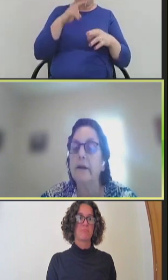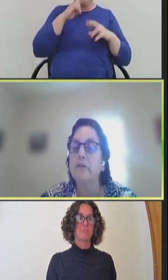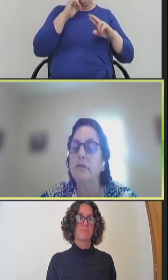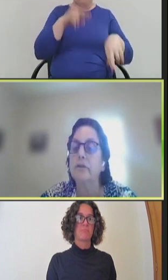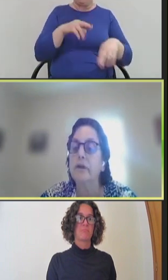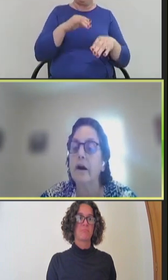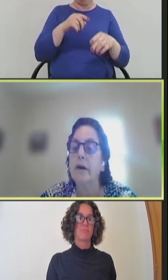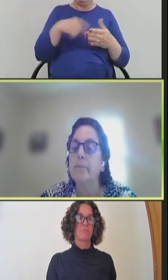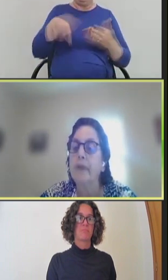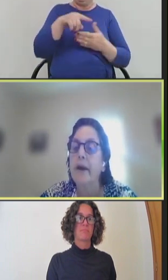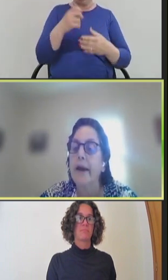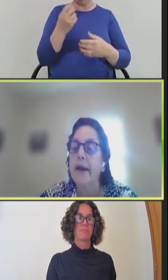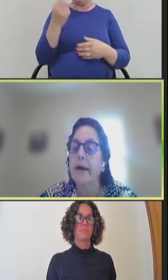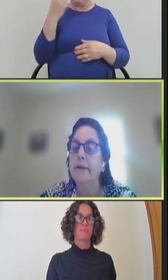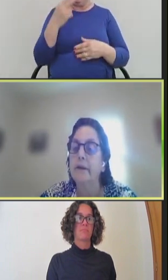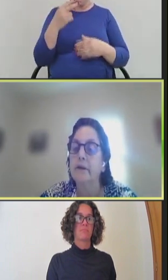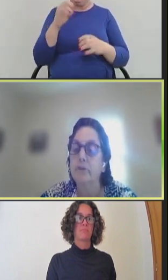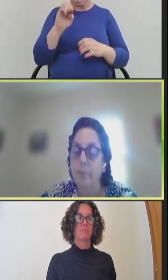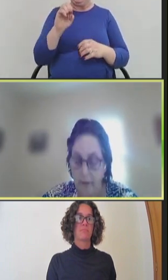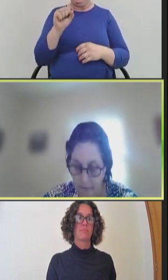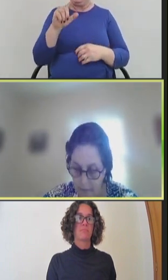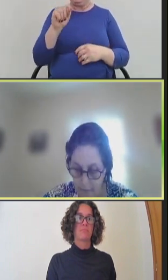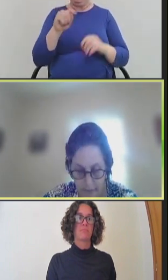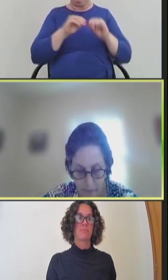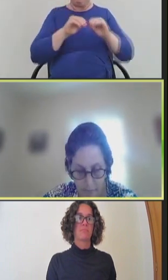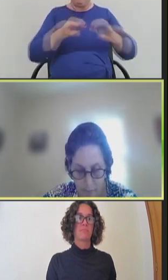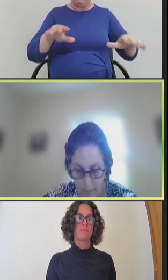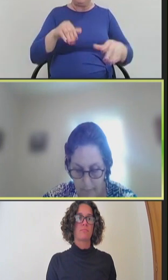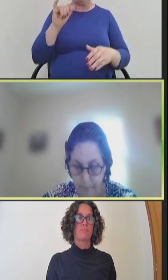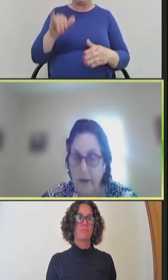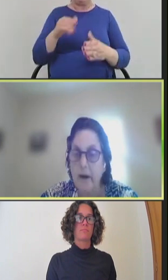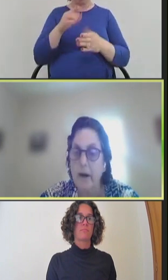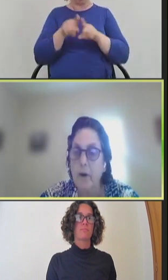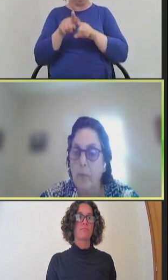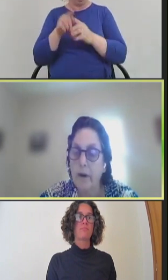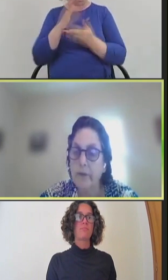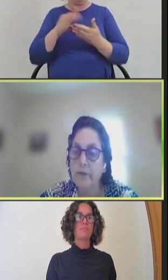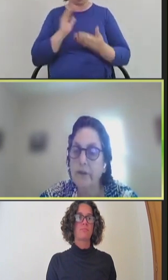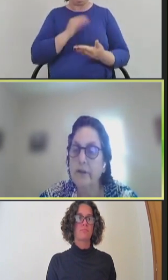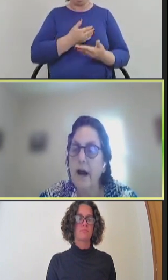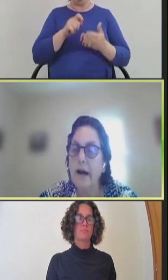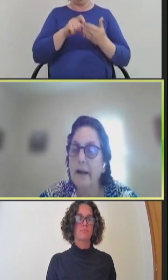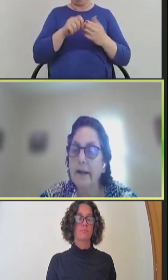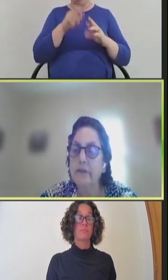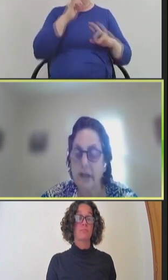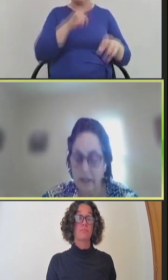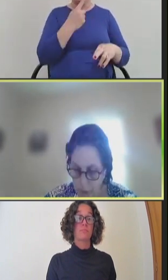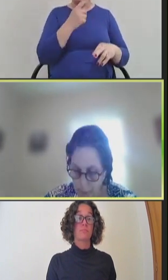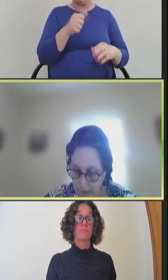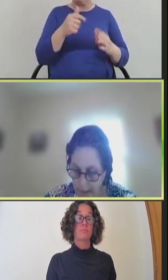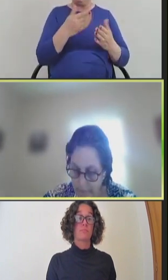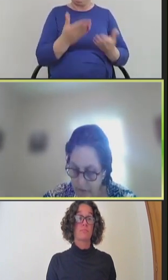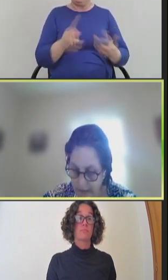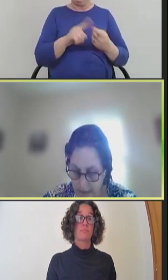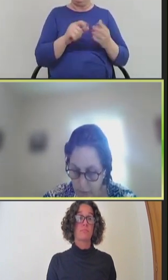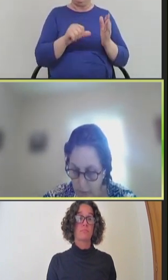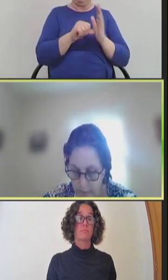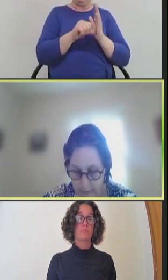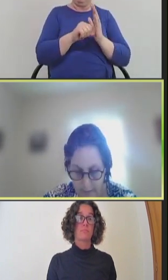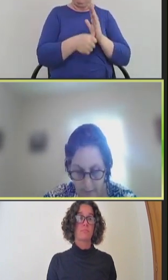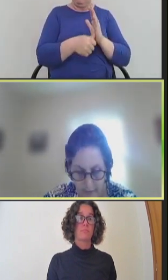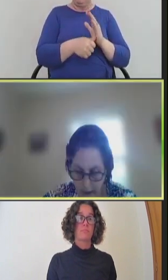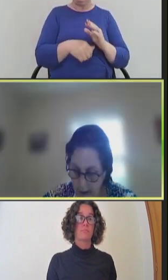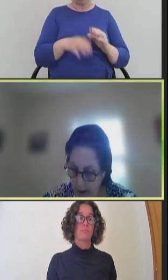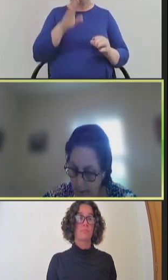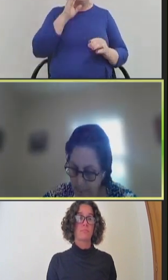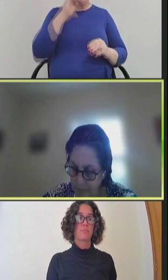o'clock Eastern Time, and it is part of our written report. One other thing to highlight is NACCHO will have its annual